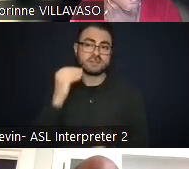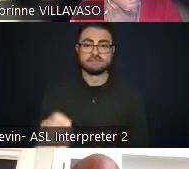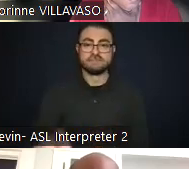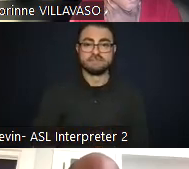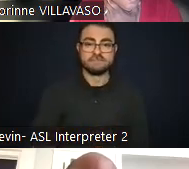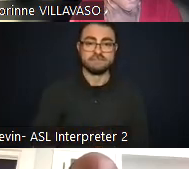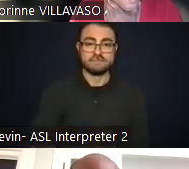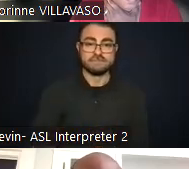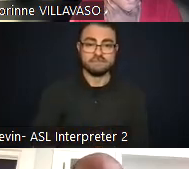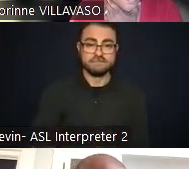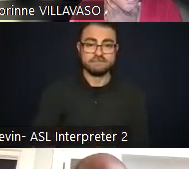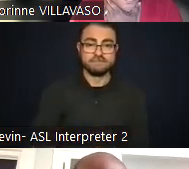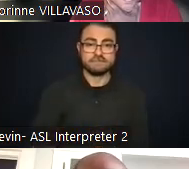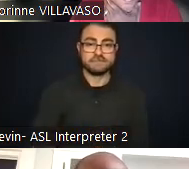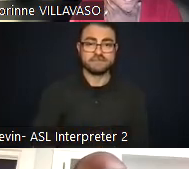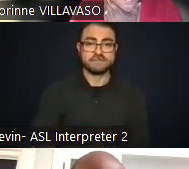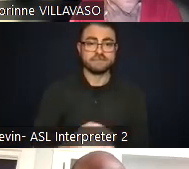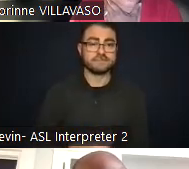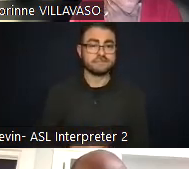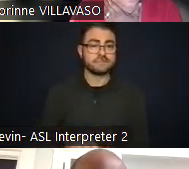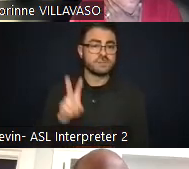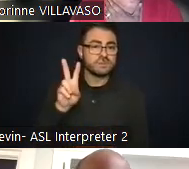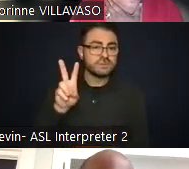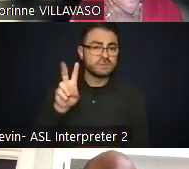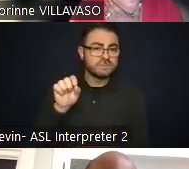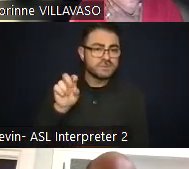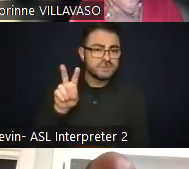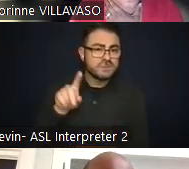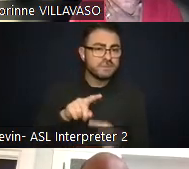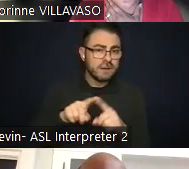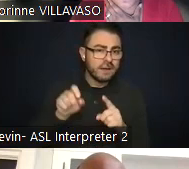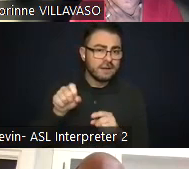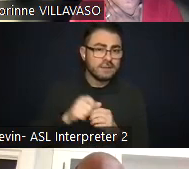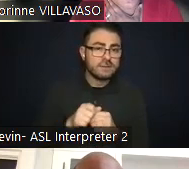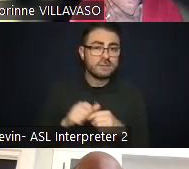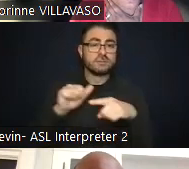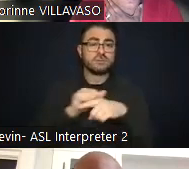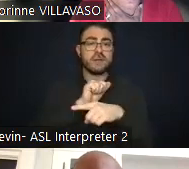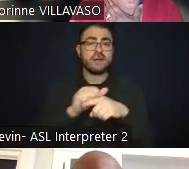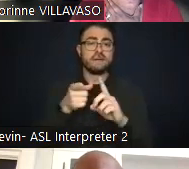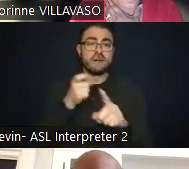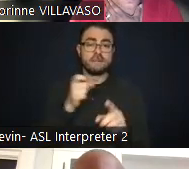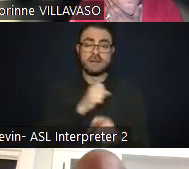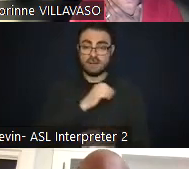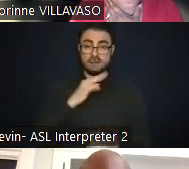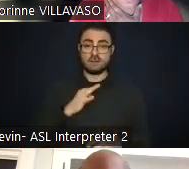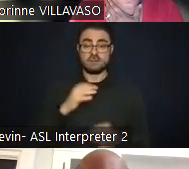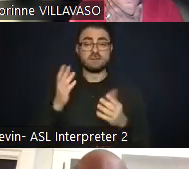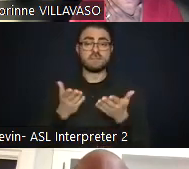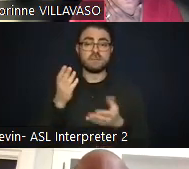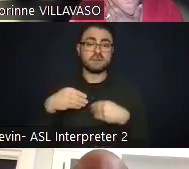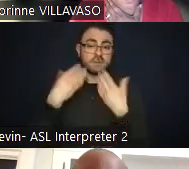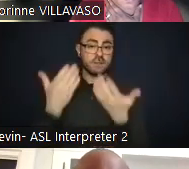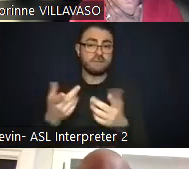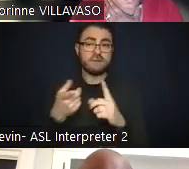So listed as 2.2, but yeah. Training organized by staff may be delivered by